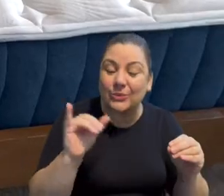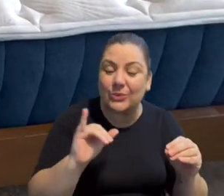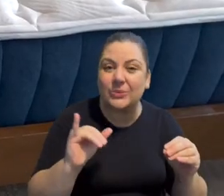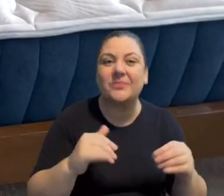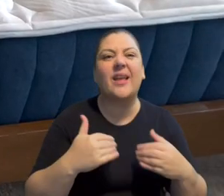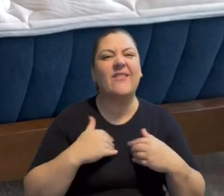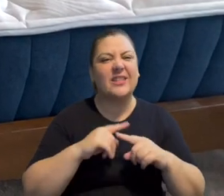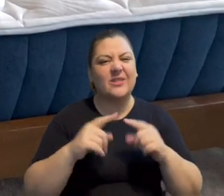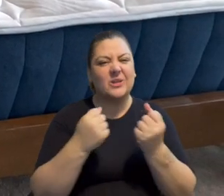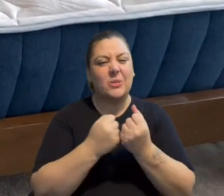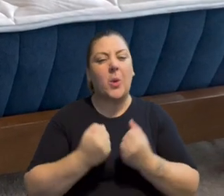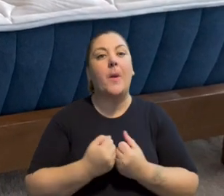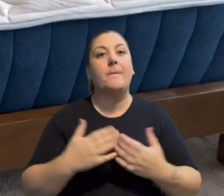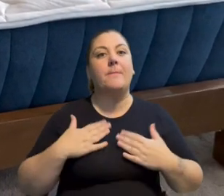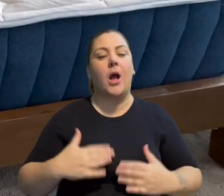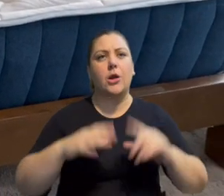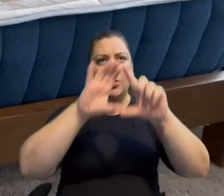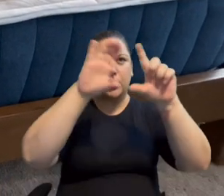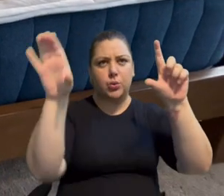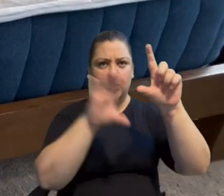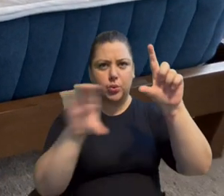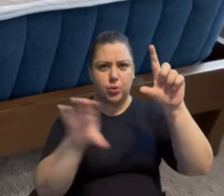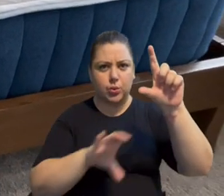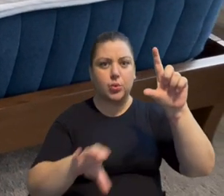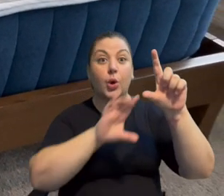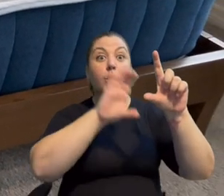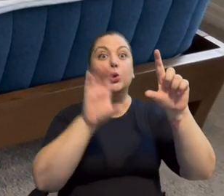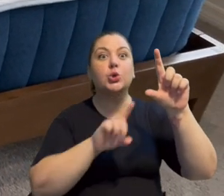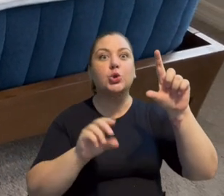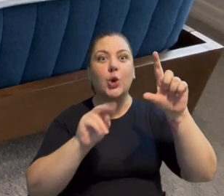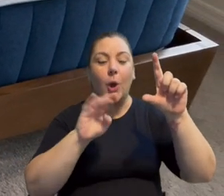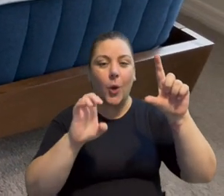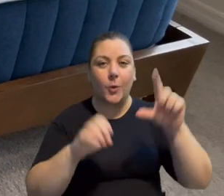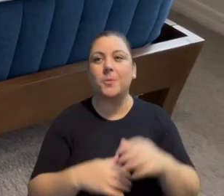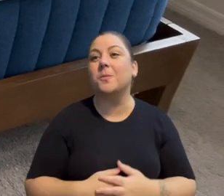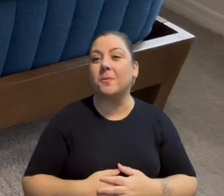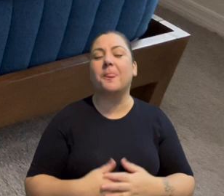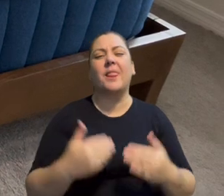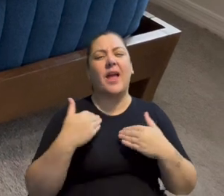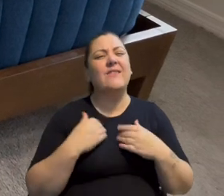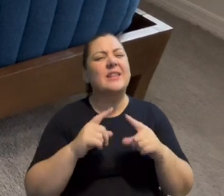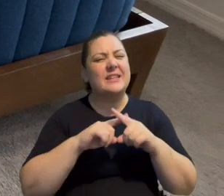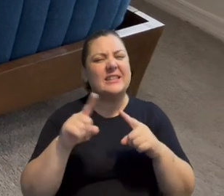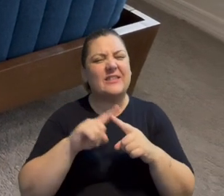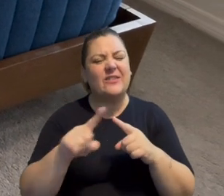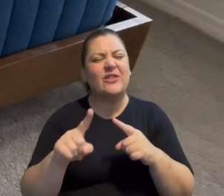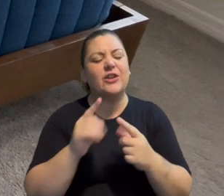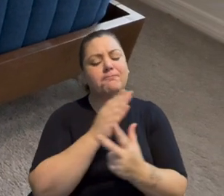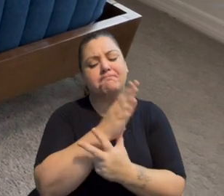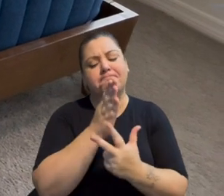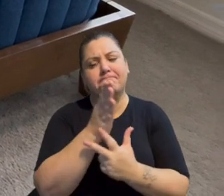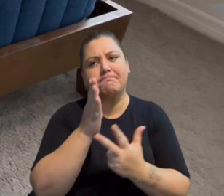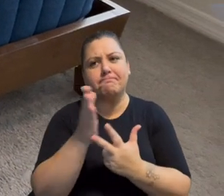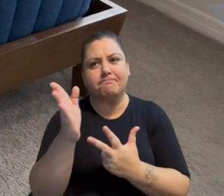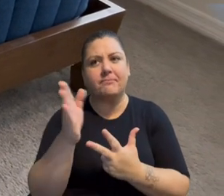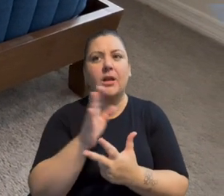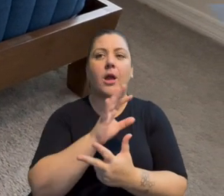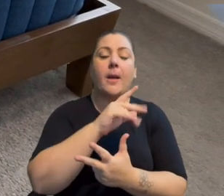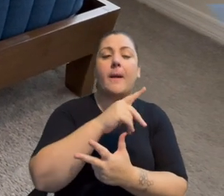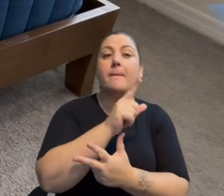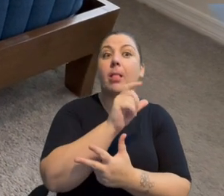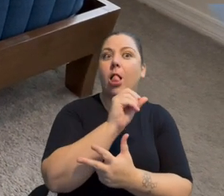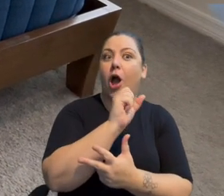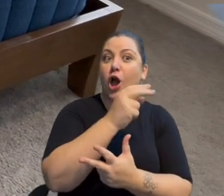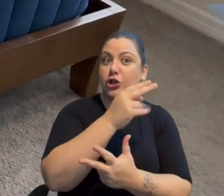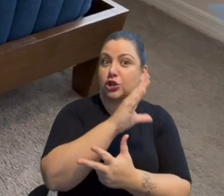support. With this mattress, you have a choice of three different firmness levels. So you've got Luxury Plush, Luxury